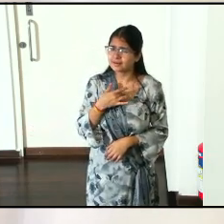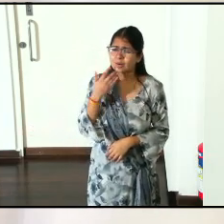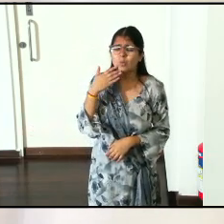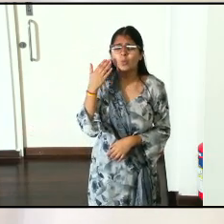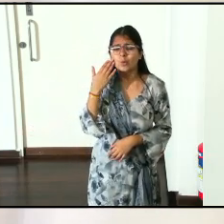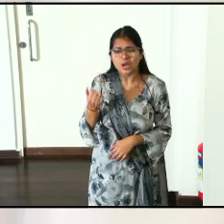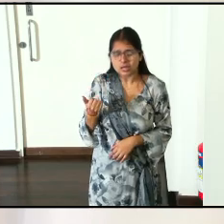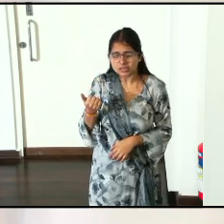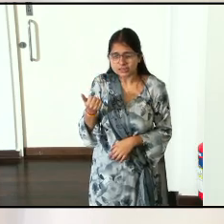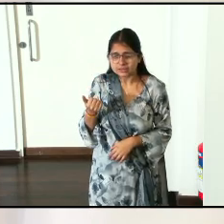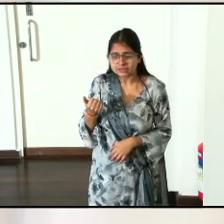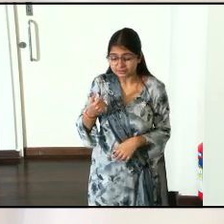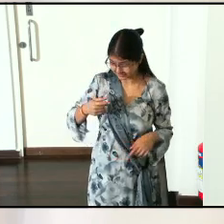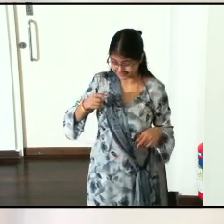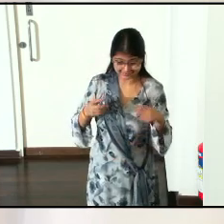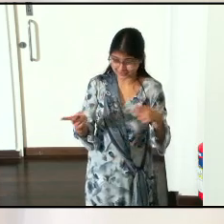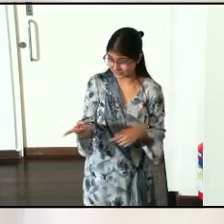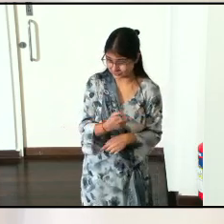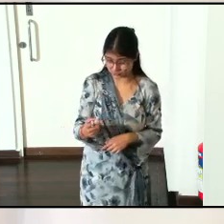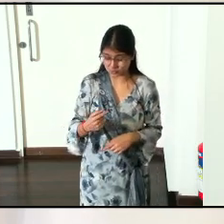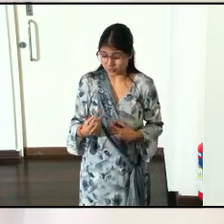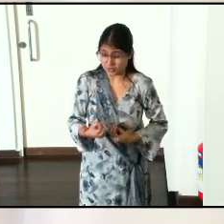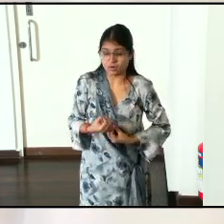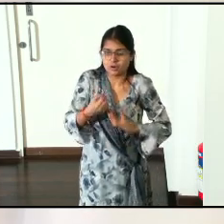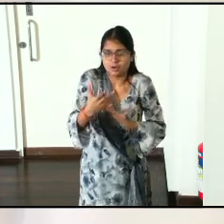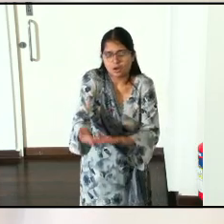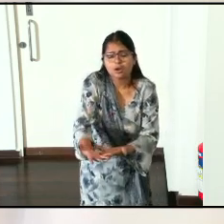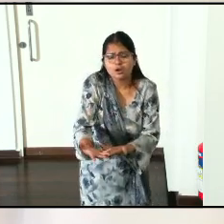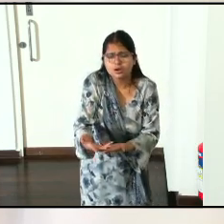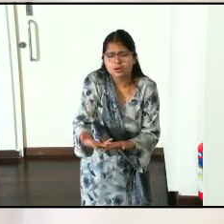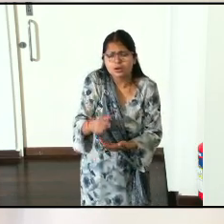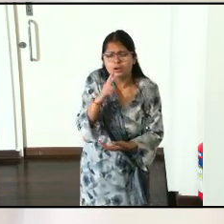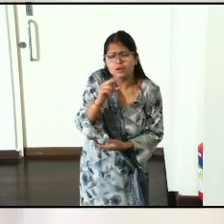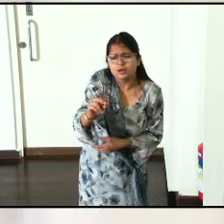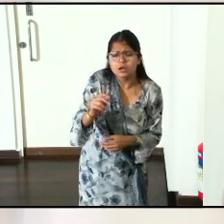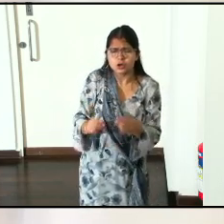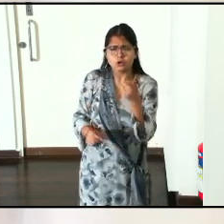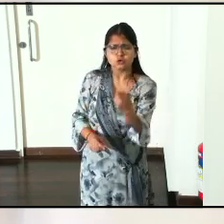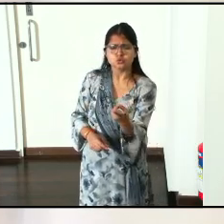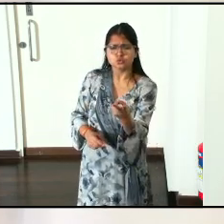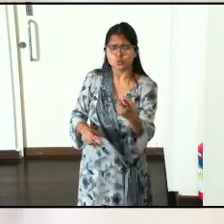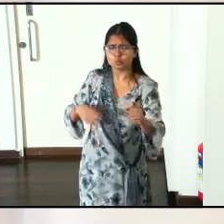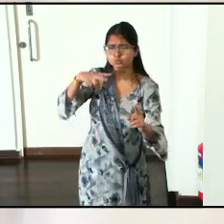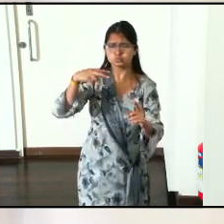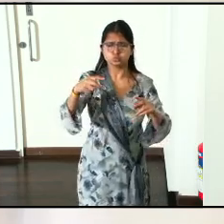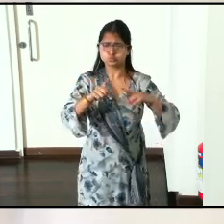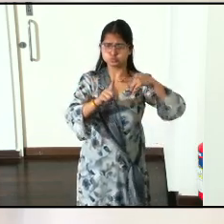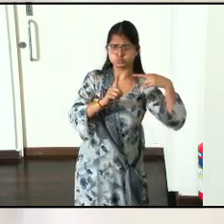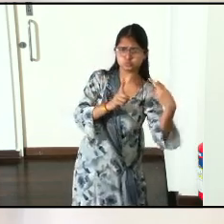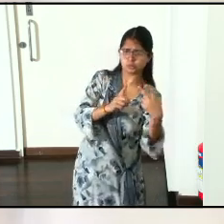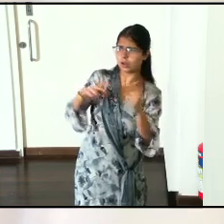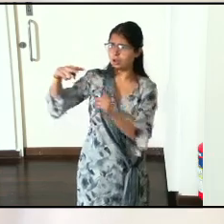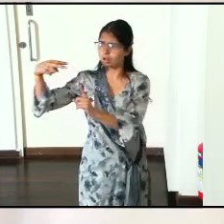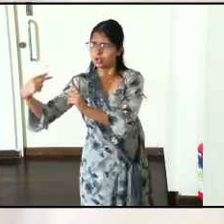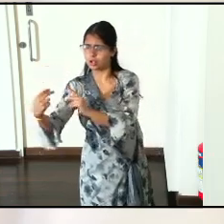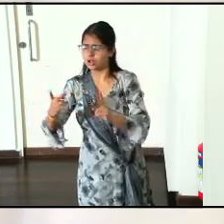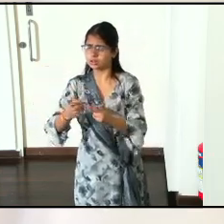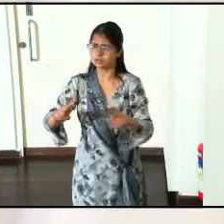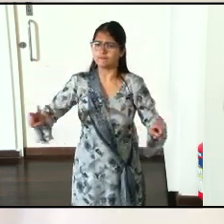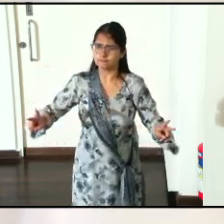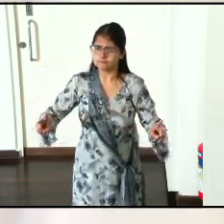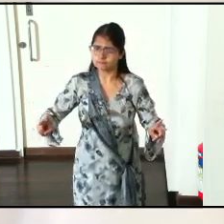because they speak, as it were, from two different kinds of dimensions, two ends of the spectrum of one